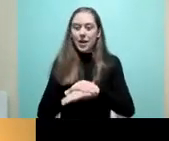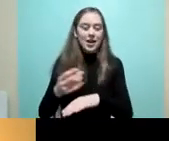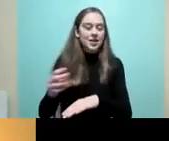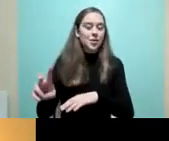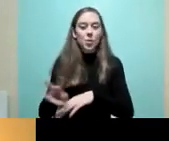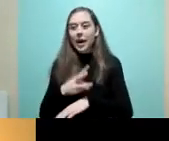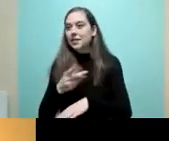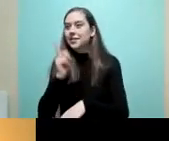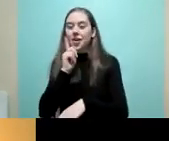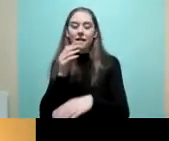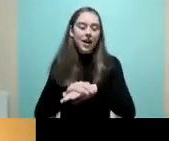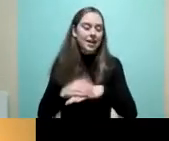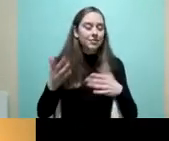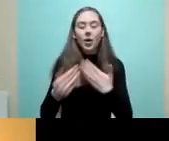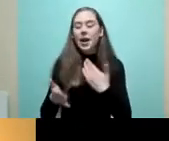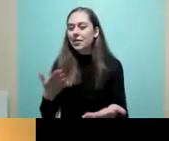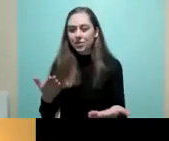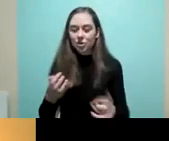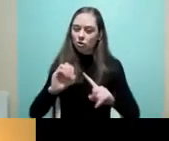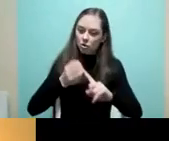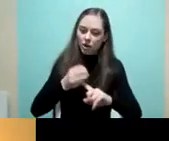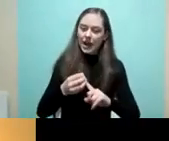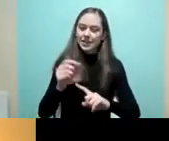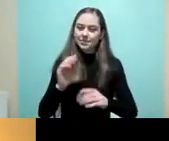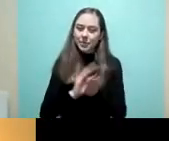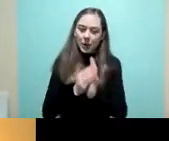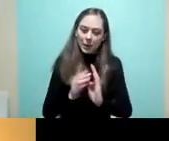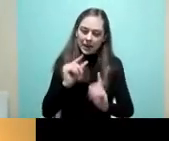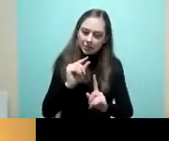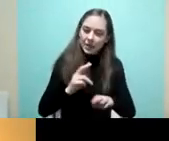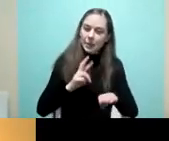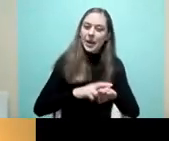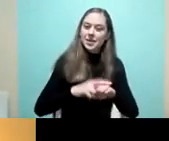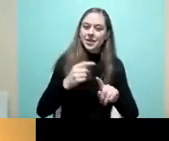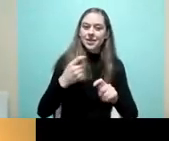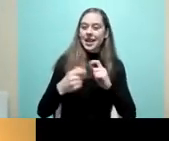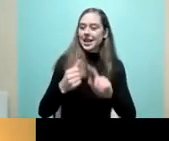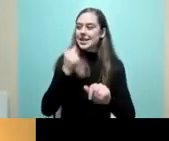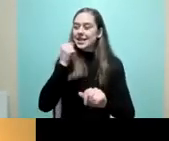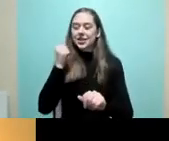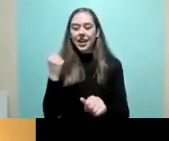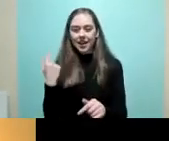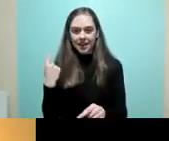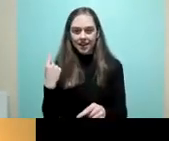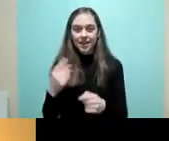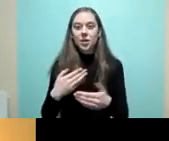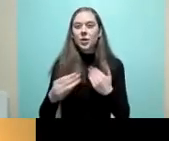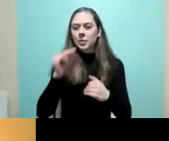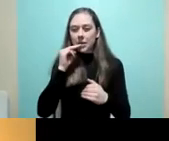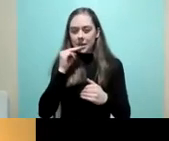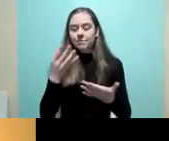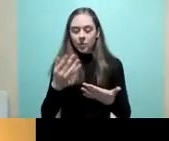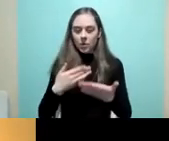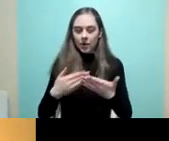just to try and be better than you were yesterday. So what I mean by this is to be open-minded, to